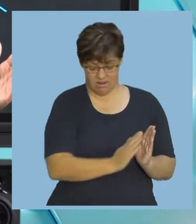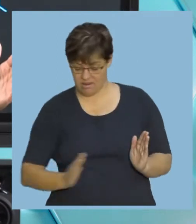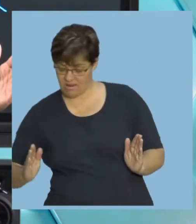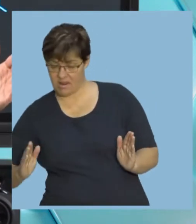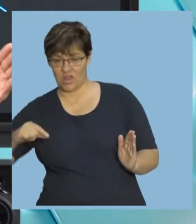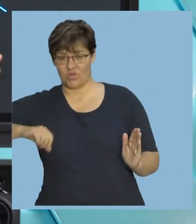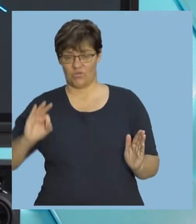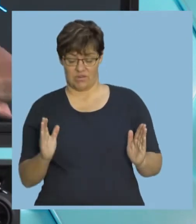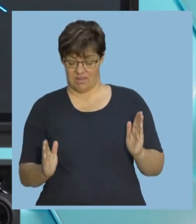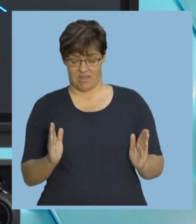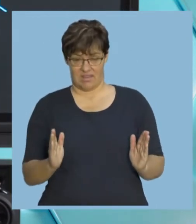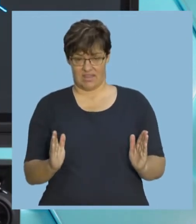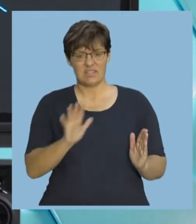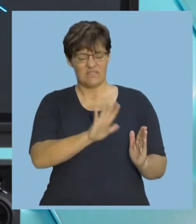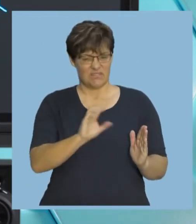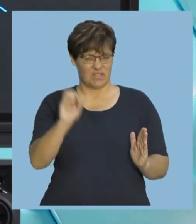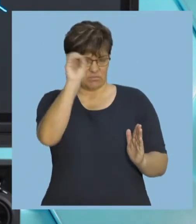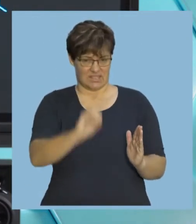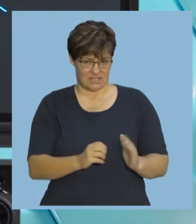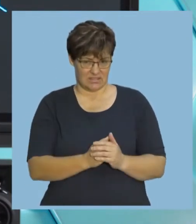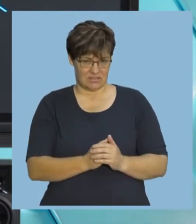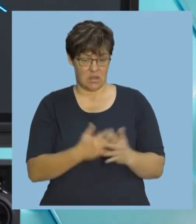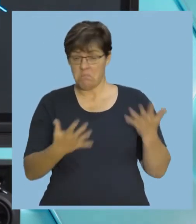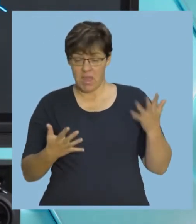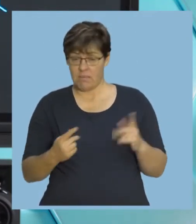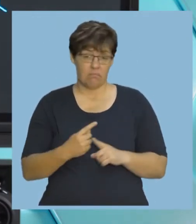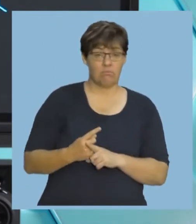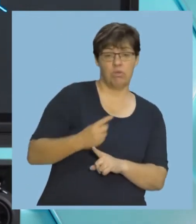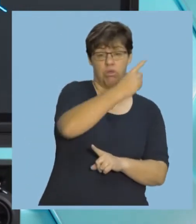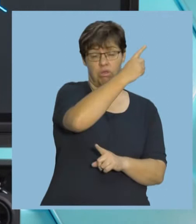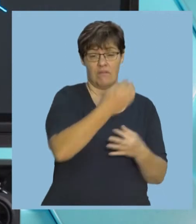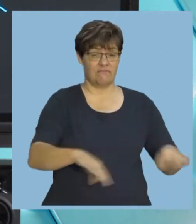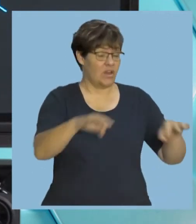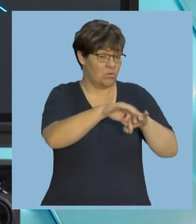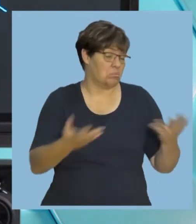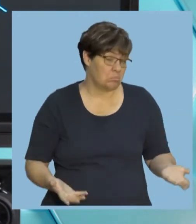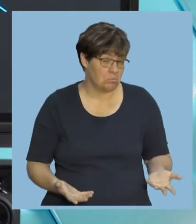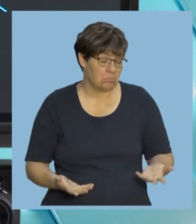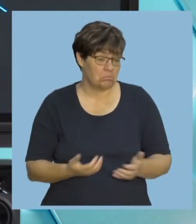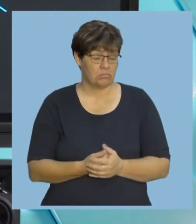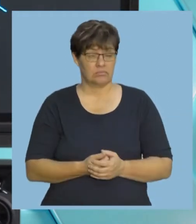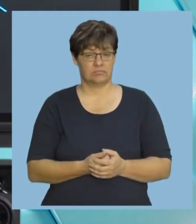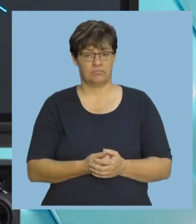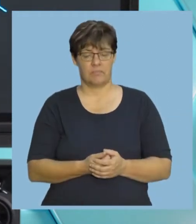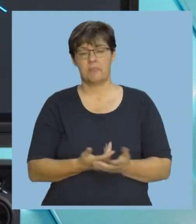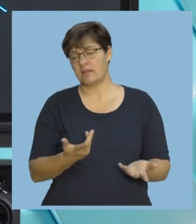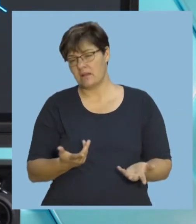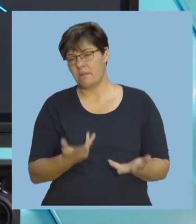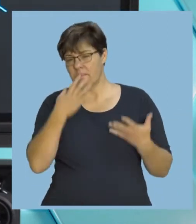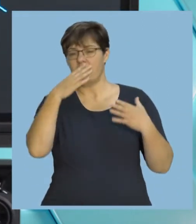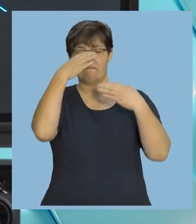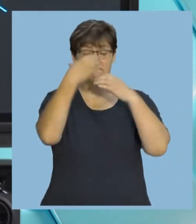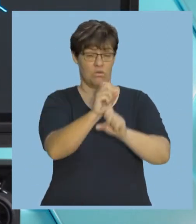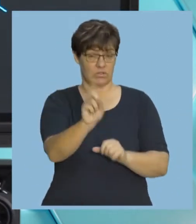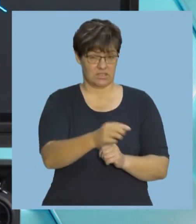okay? Remember, we might have extreme values. I mean, I might want to say, you know what, I'm going to